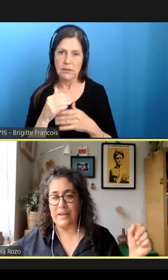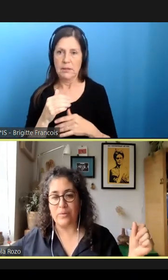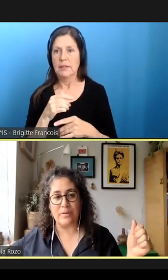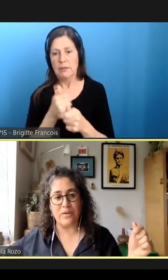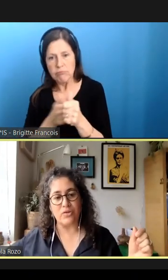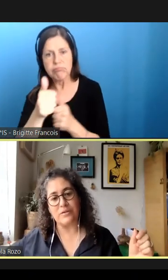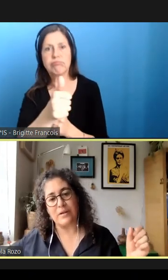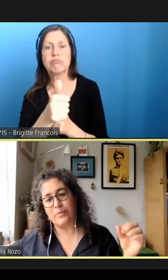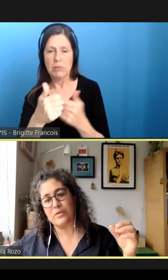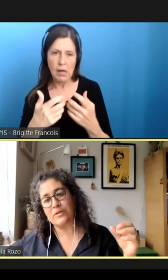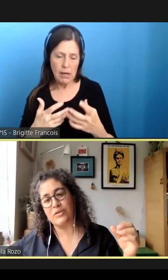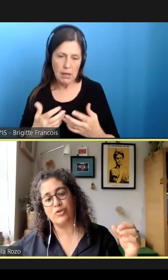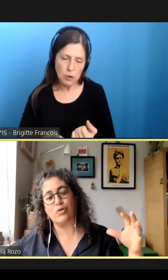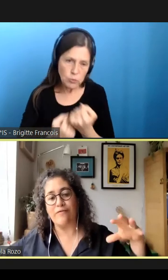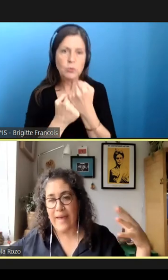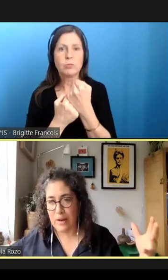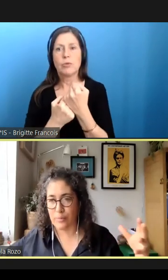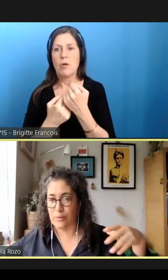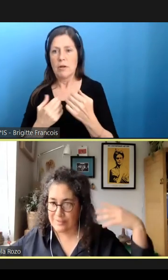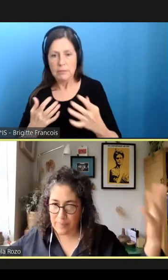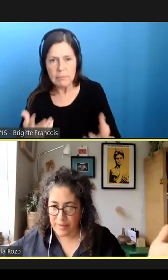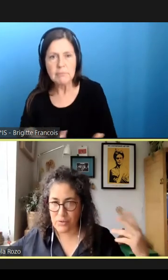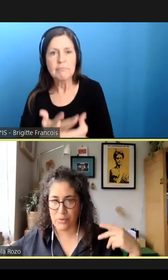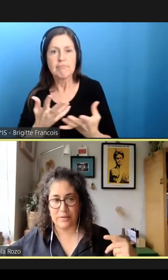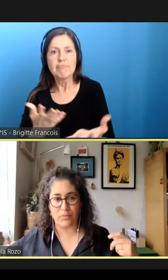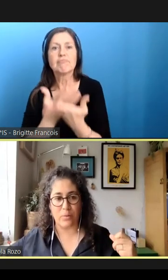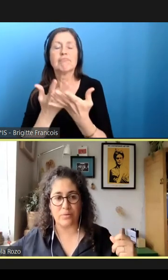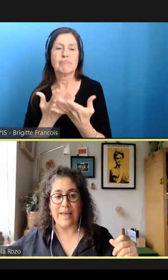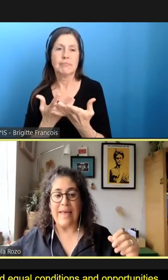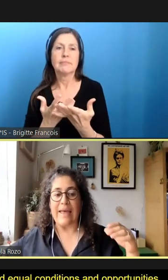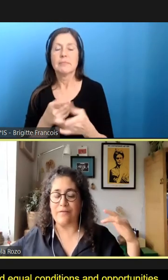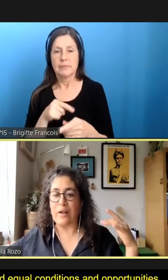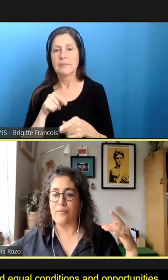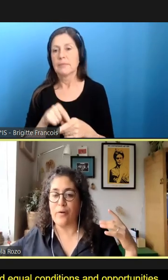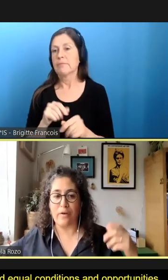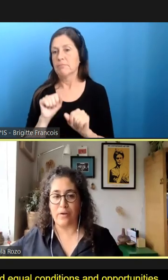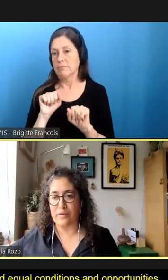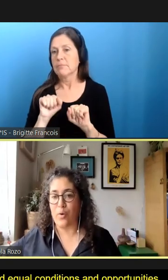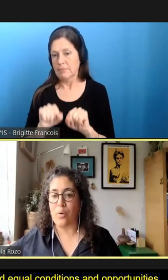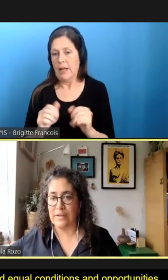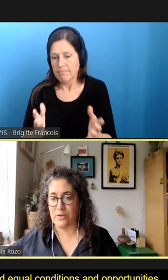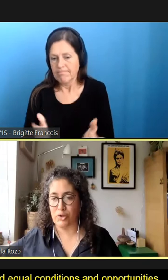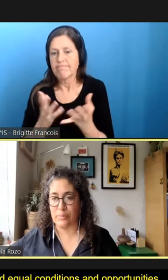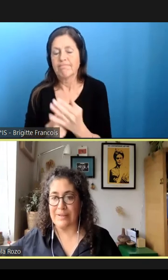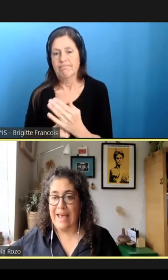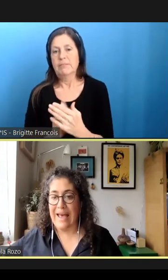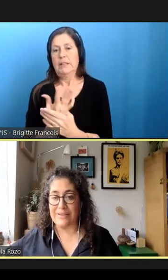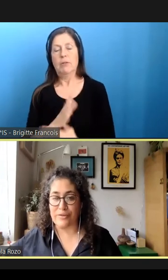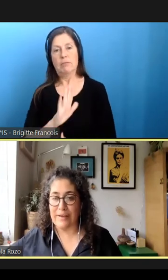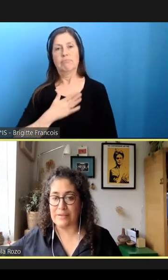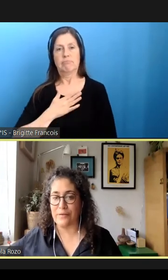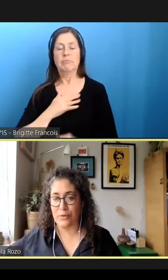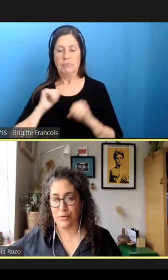and equal conditions and opportunities to develop, to step into these roles and develop further their own leaderships